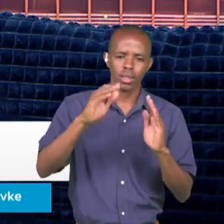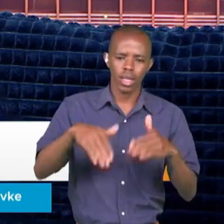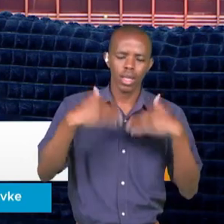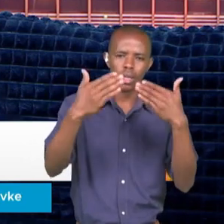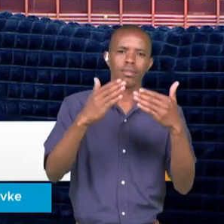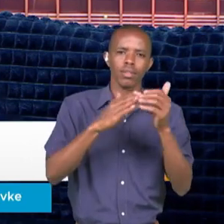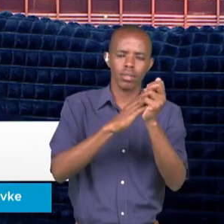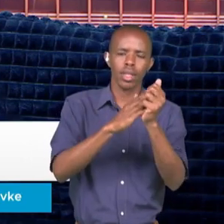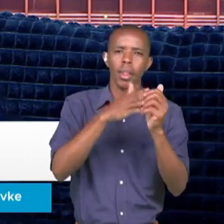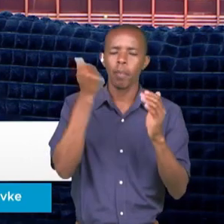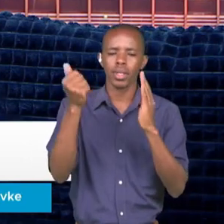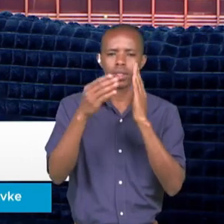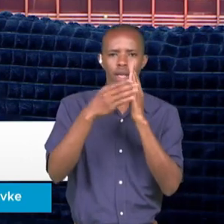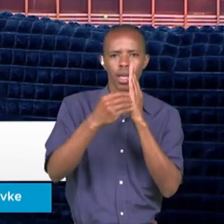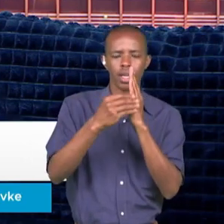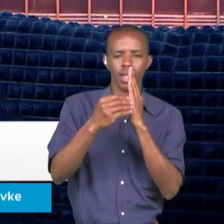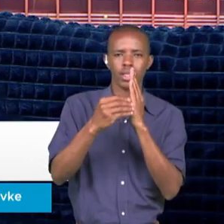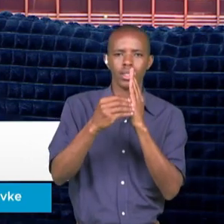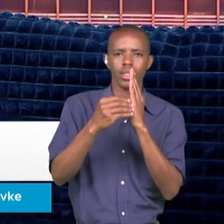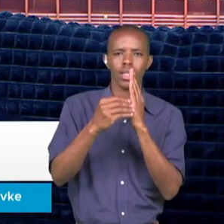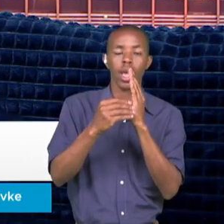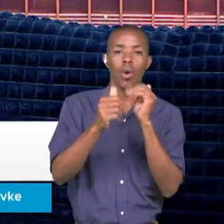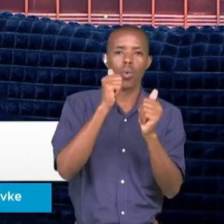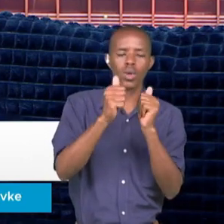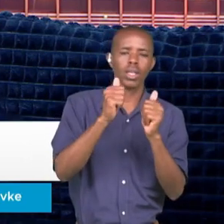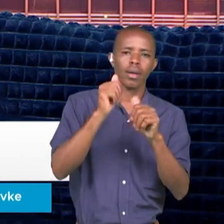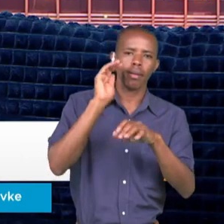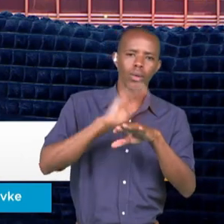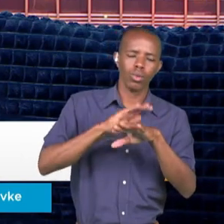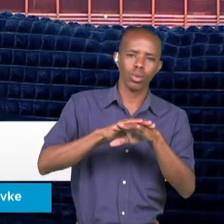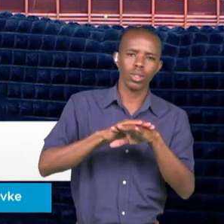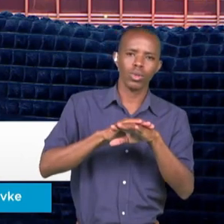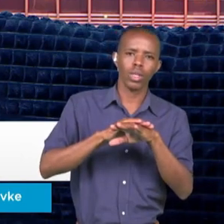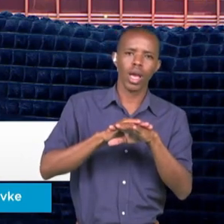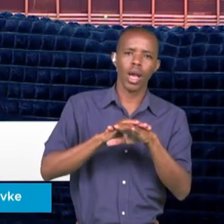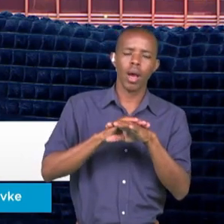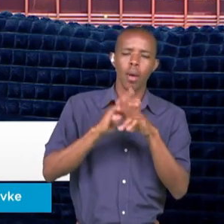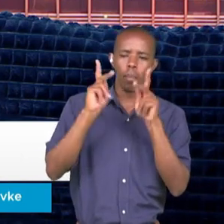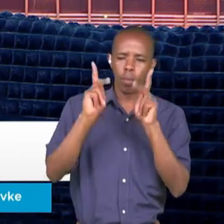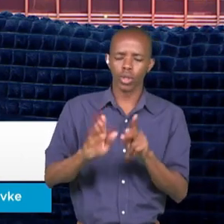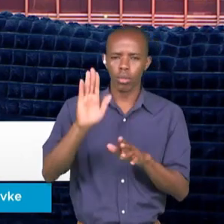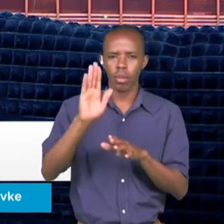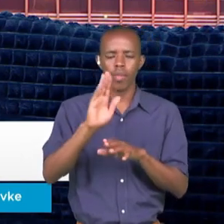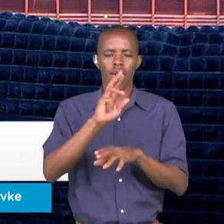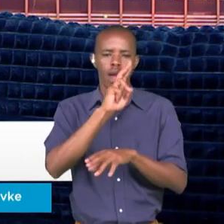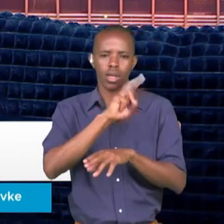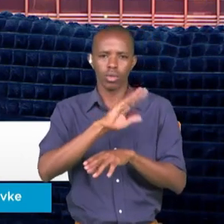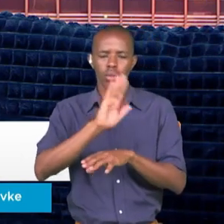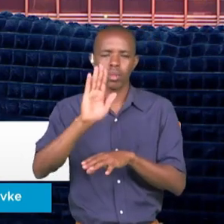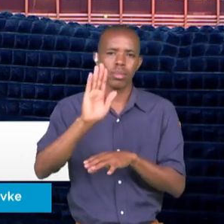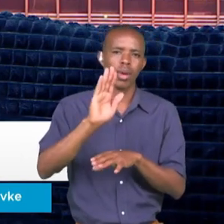on the best careers mm-hmm. that are well-fitted mm-hmm. to their personality, to their attitudes, mm-hmm. to